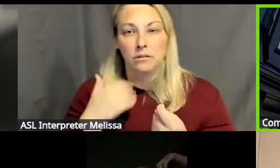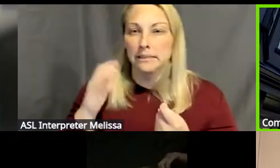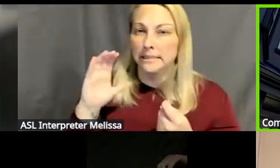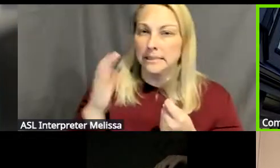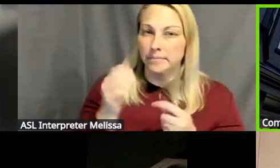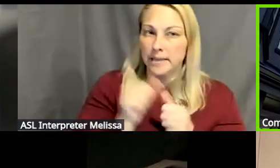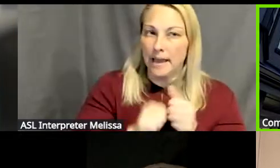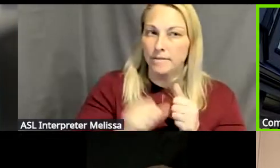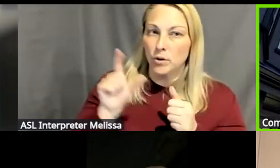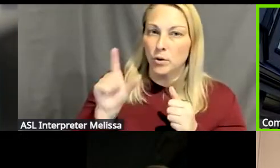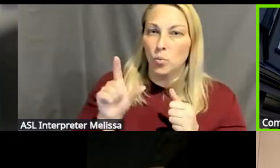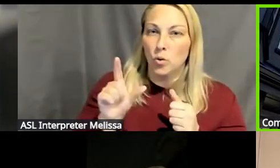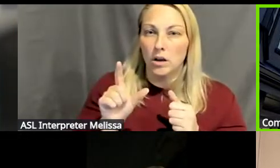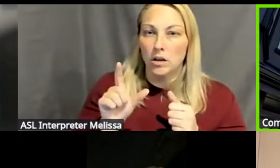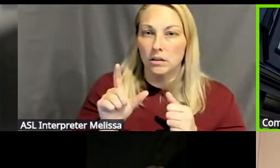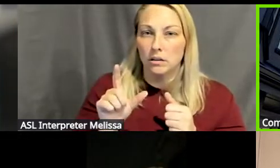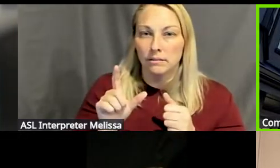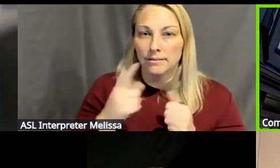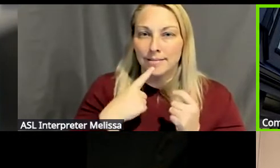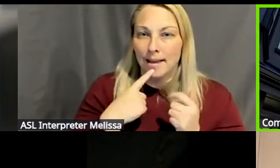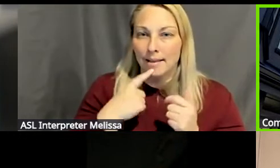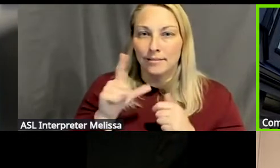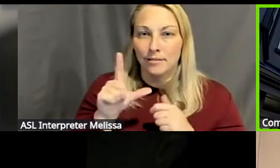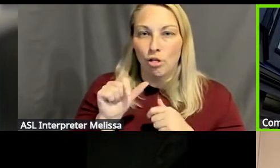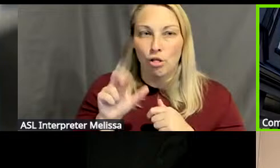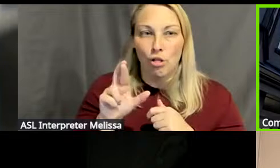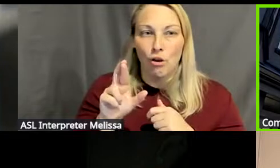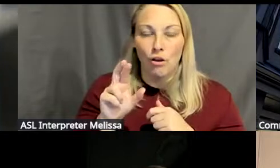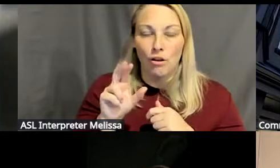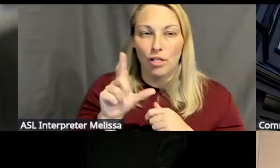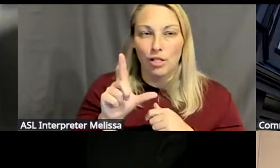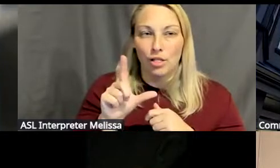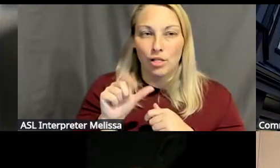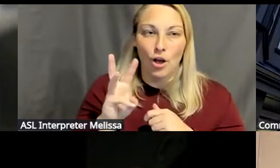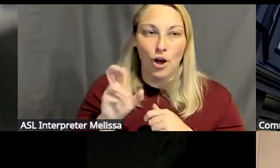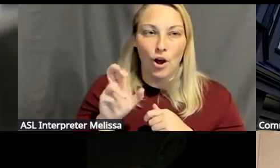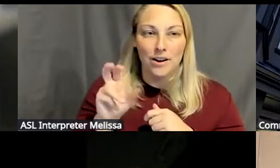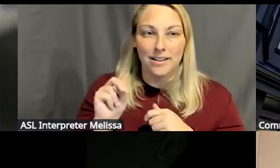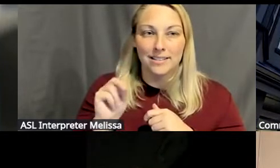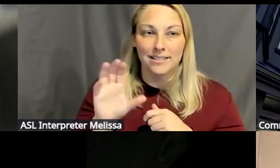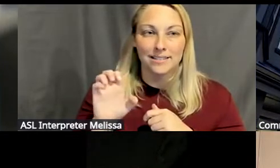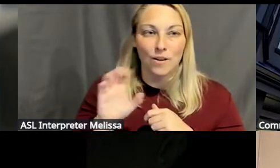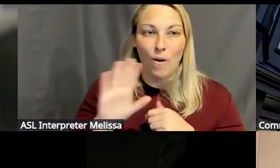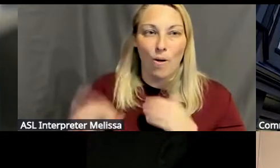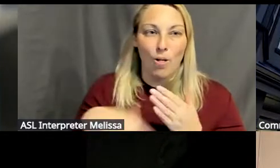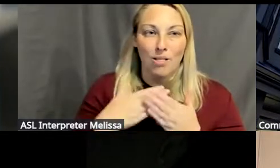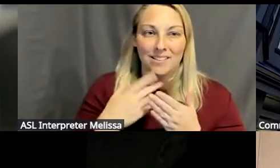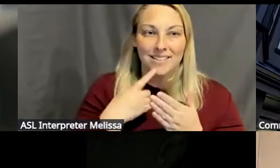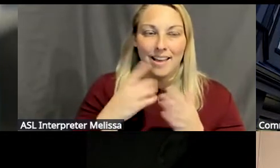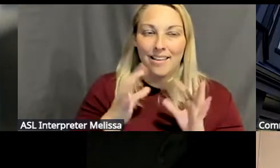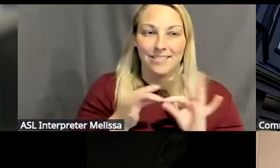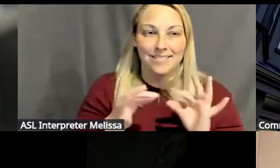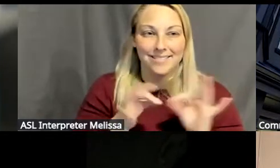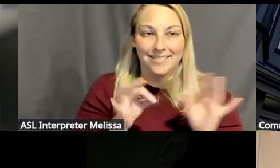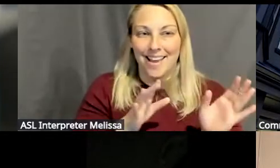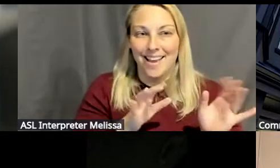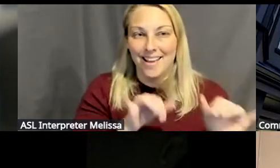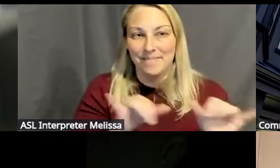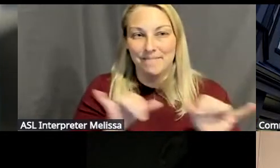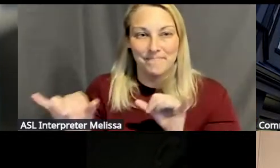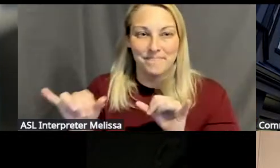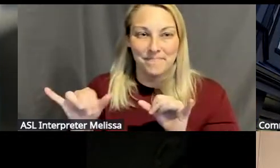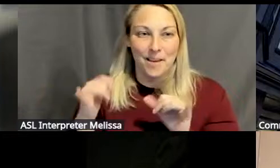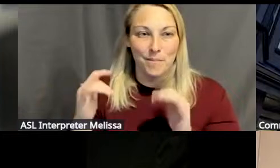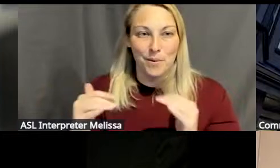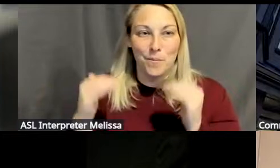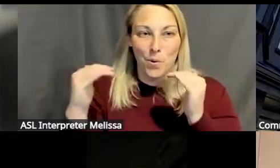is set as Lawrence Yeah. Ferris. So I promoted all Lawrence Ferrises as well as